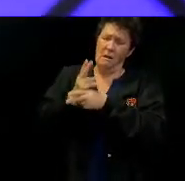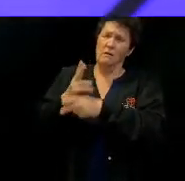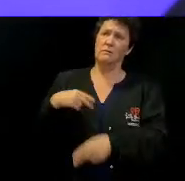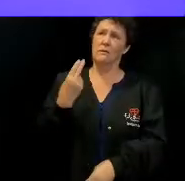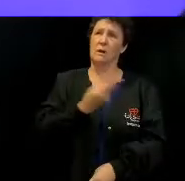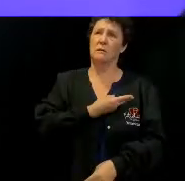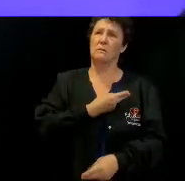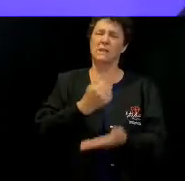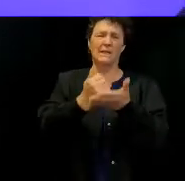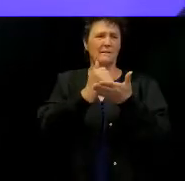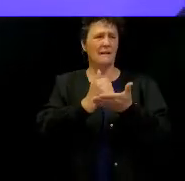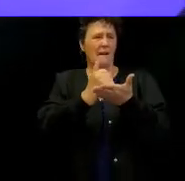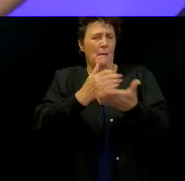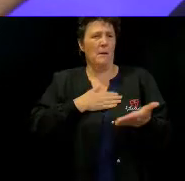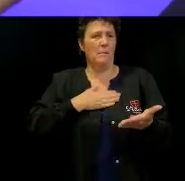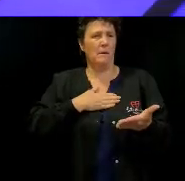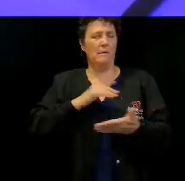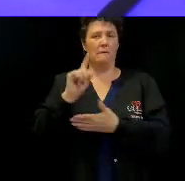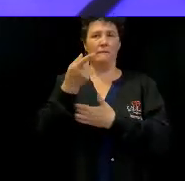helping me.